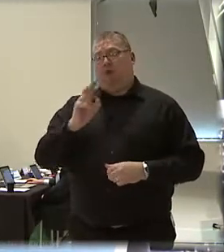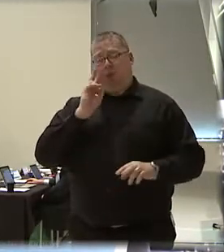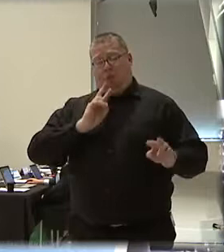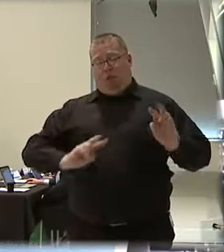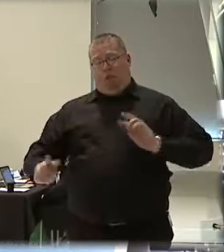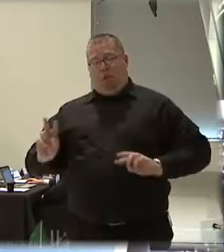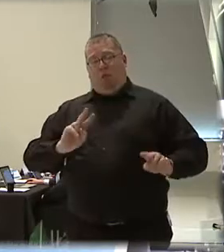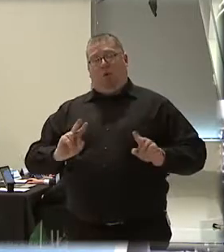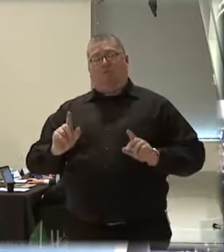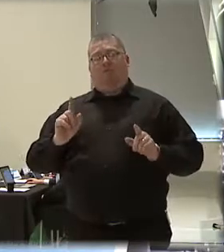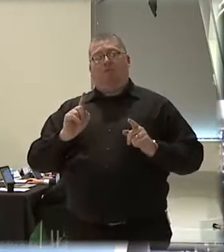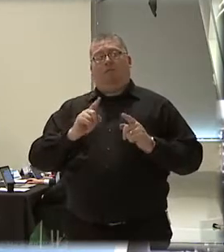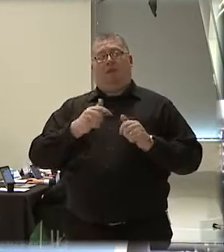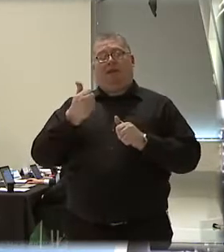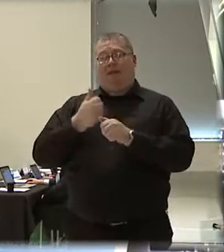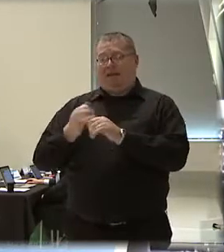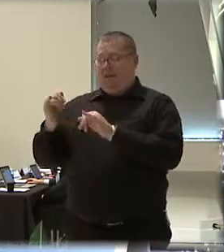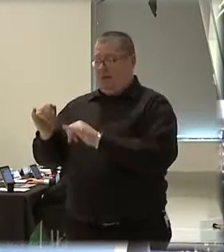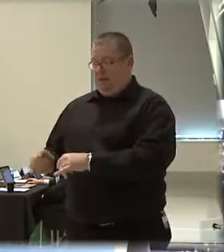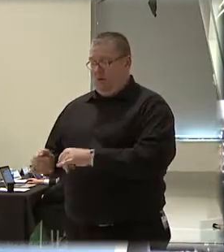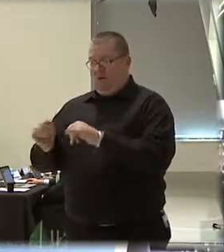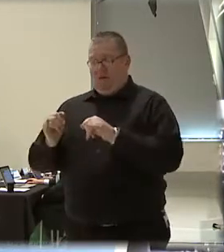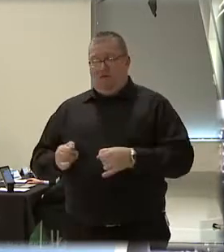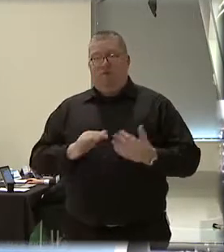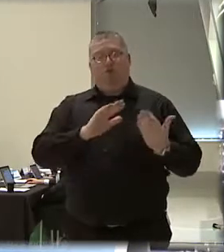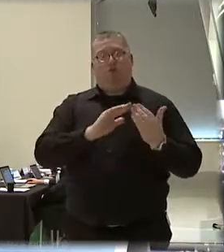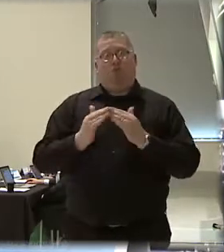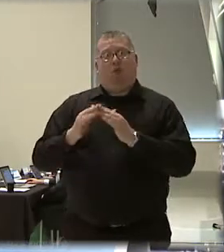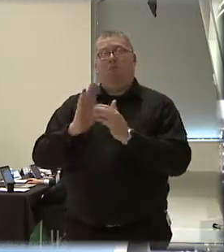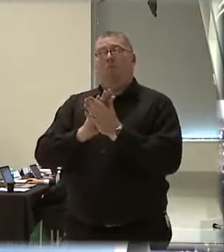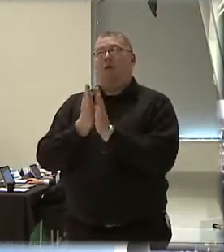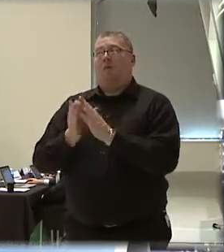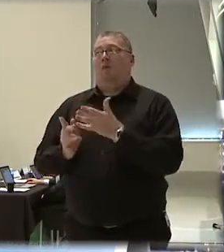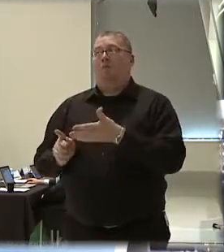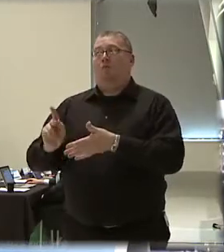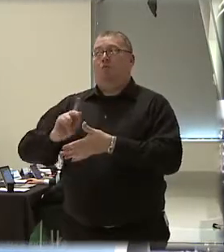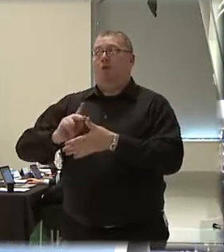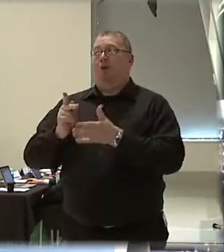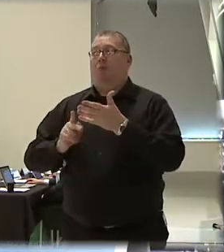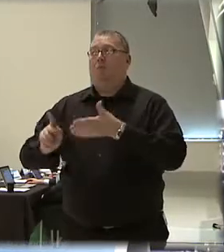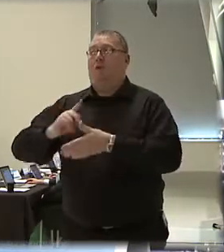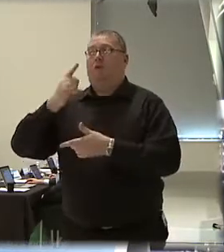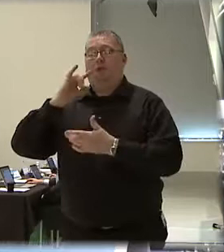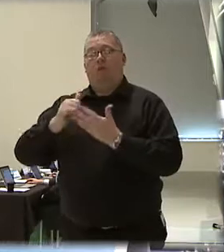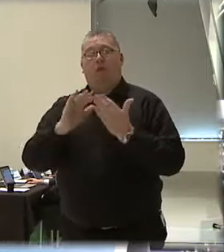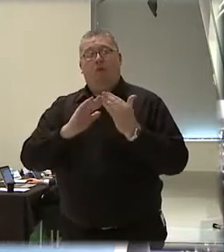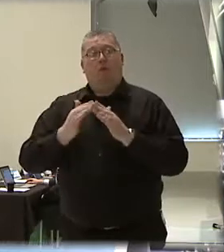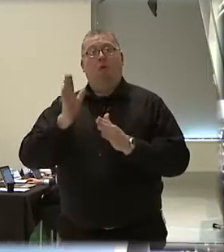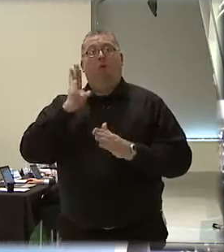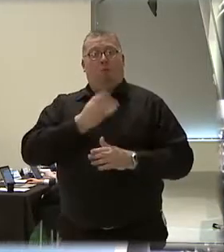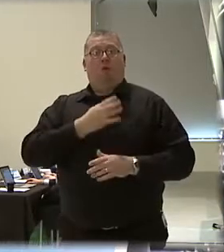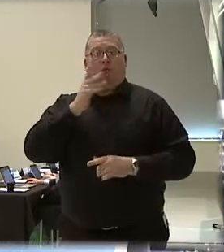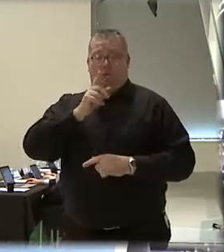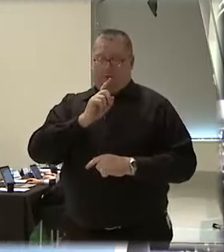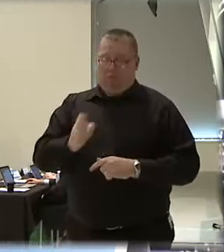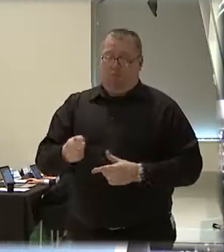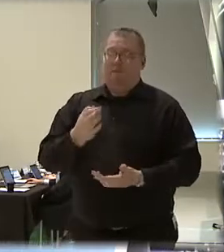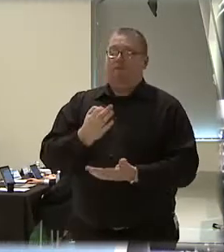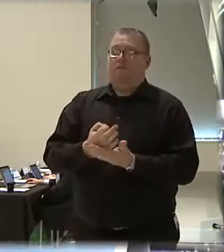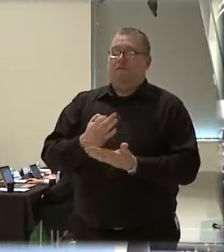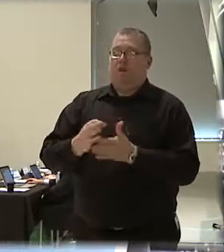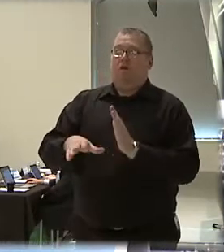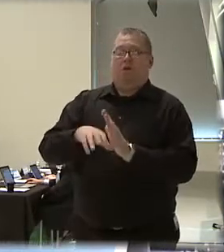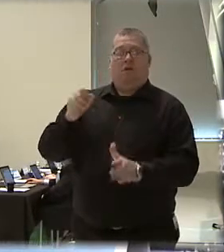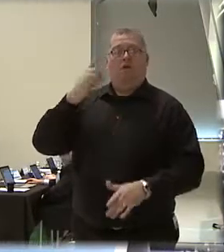this community by community, and it has to be a priority for a community. If it's a priority for a community, it will be funded. And